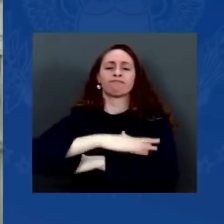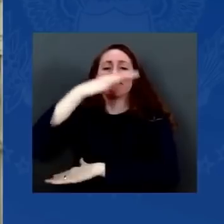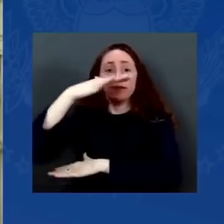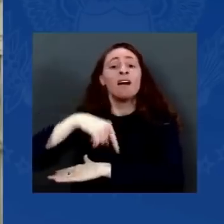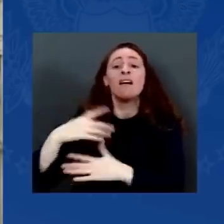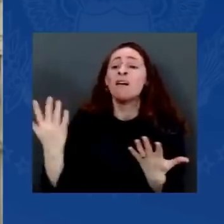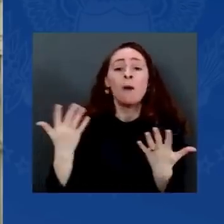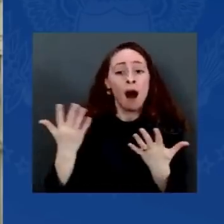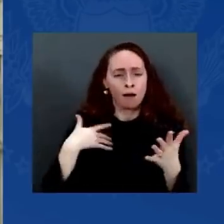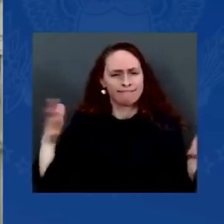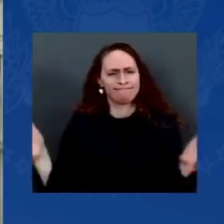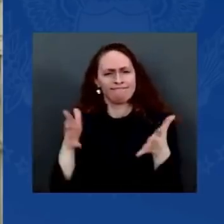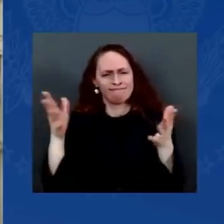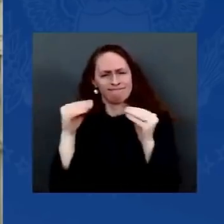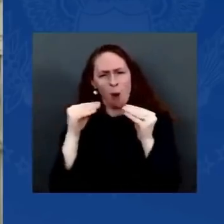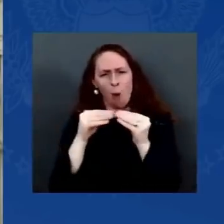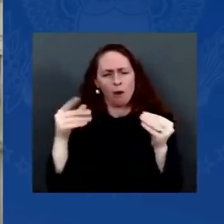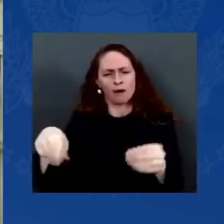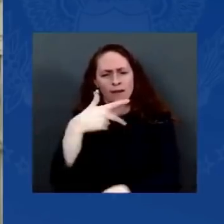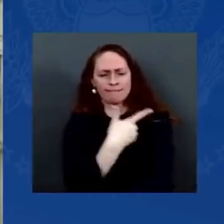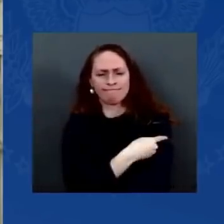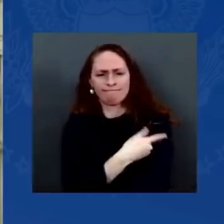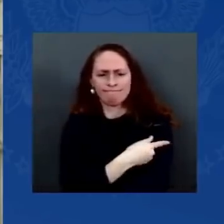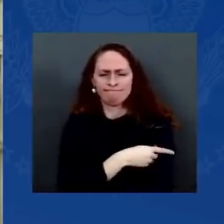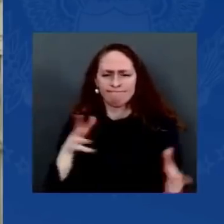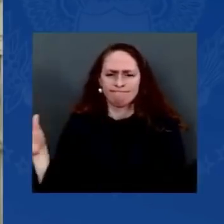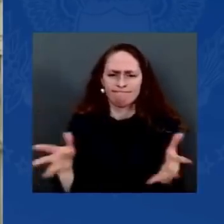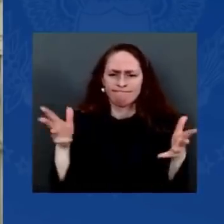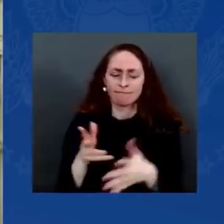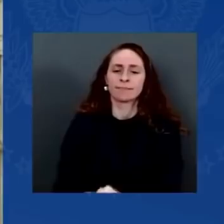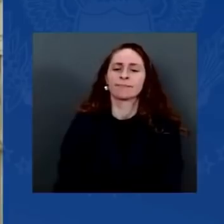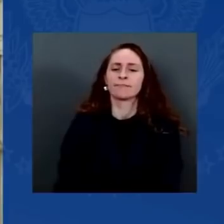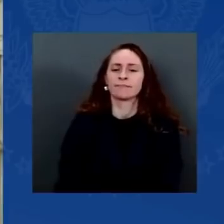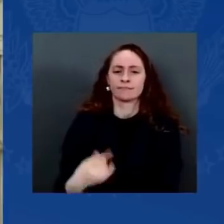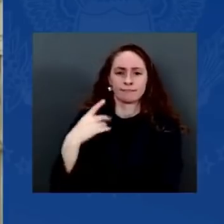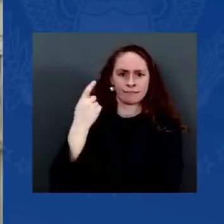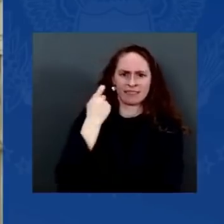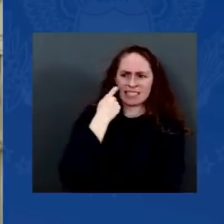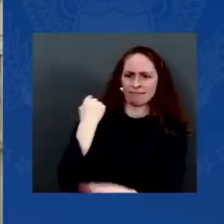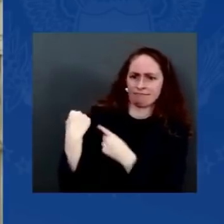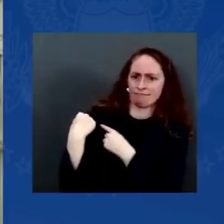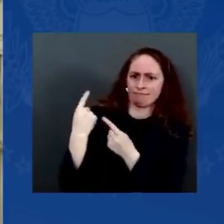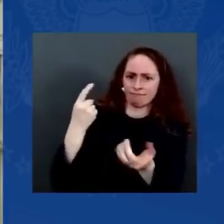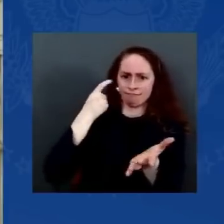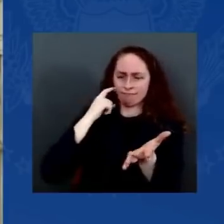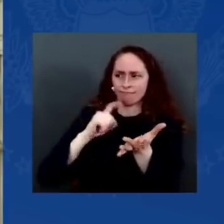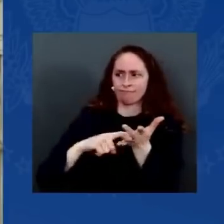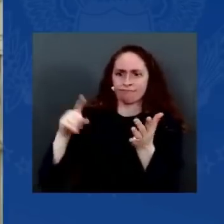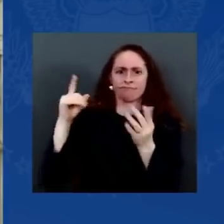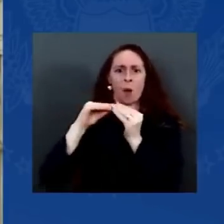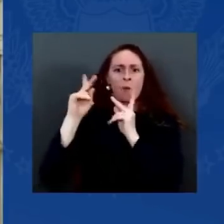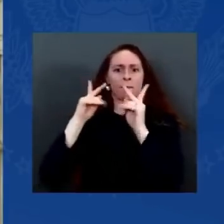highest vaccination rates since last spring. And we aren't as vaccinated as a country as we should